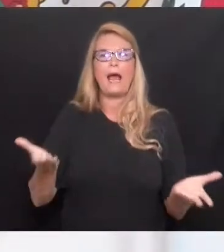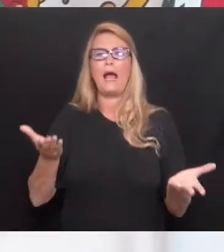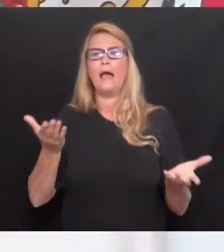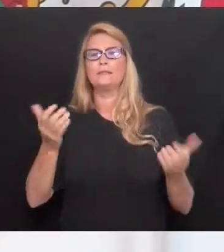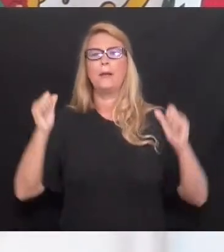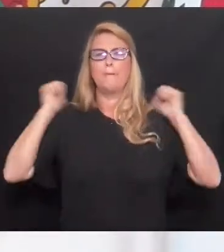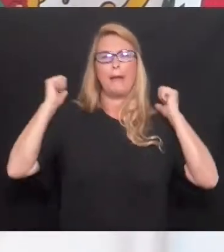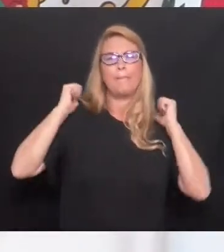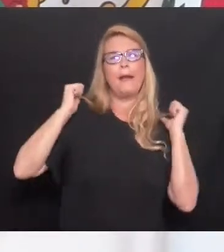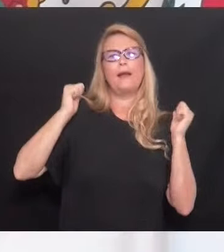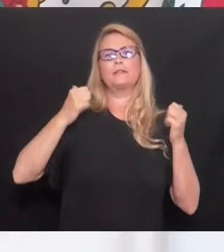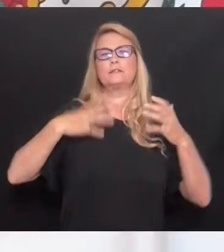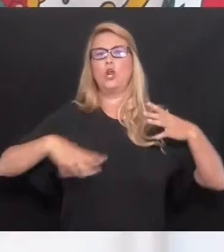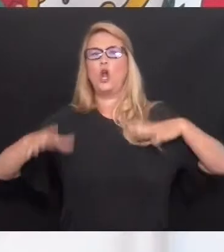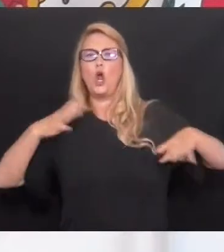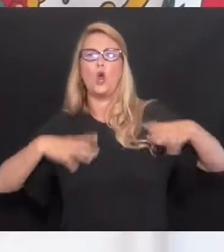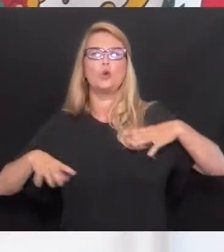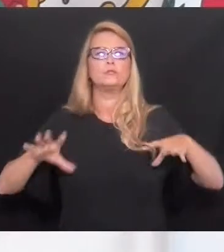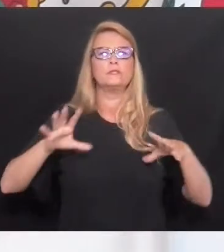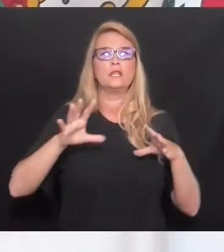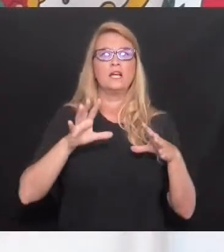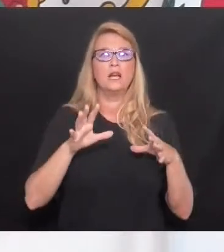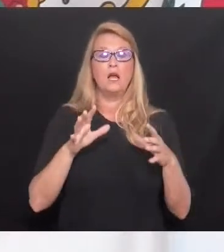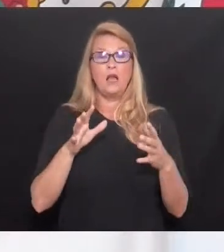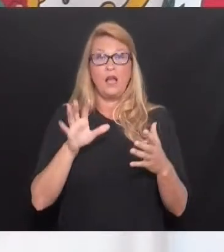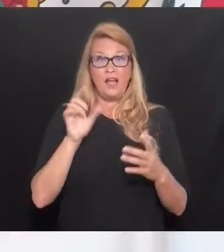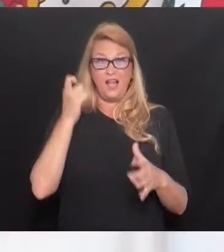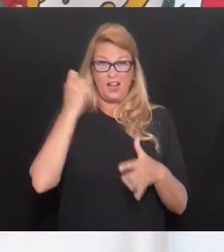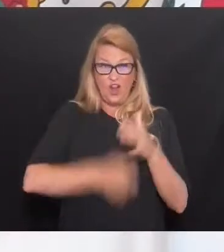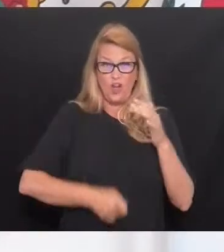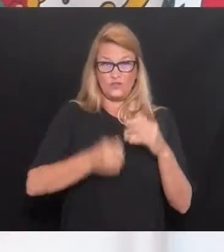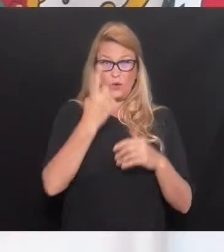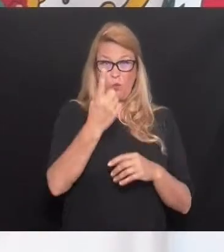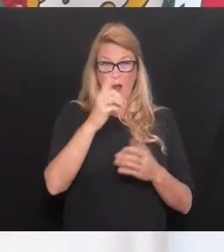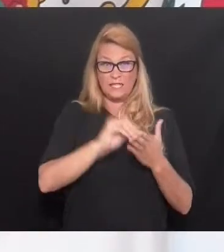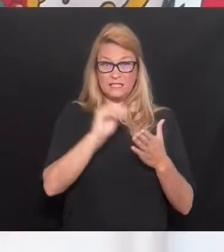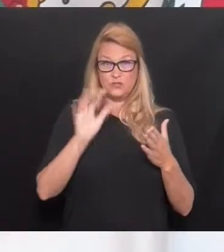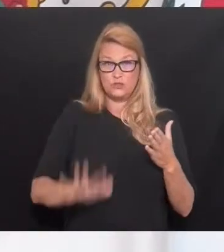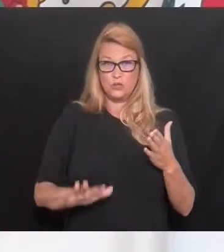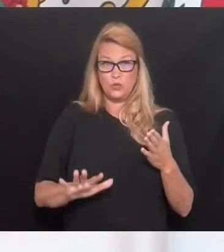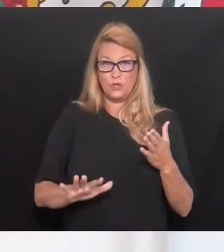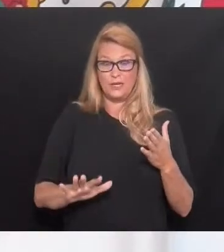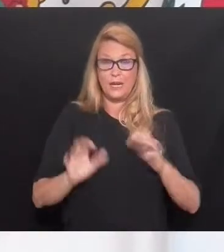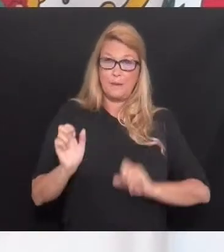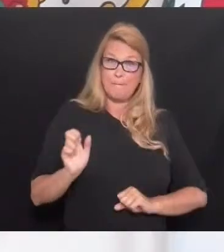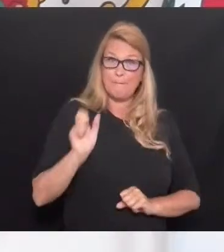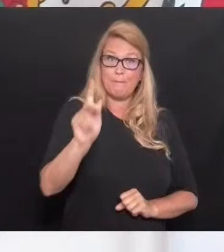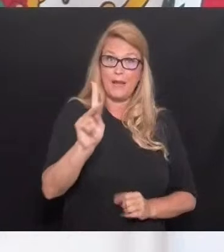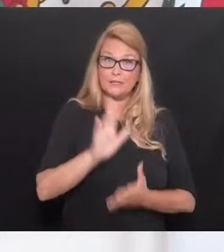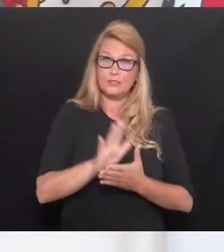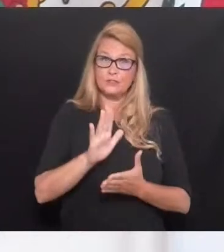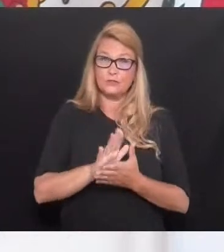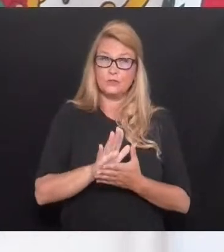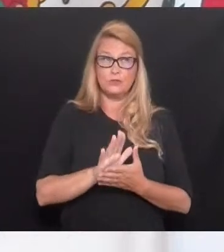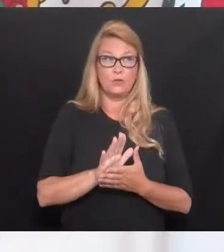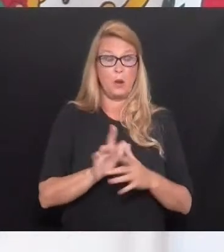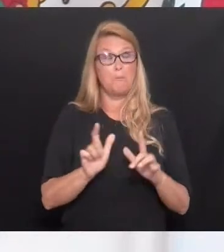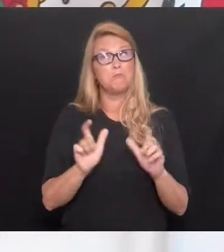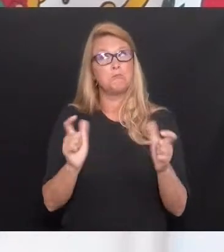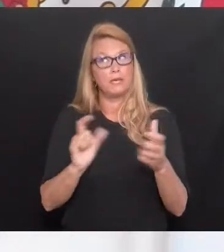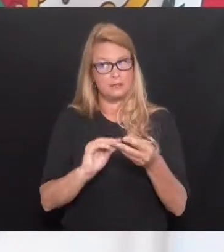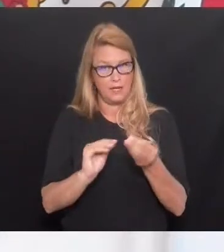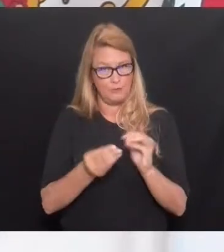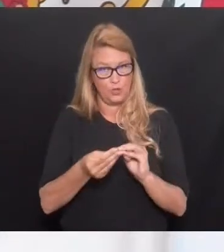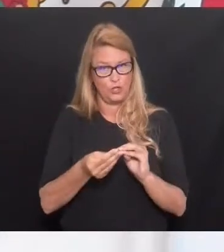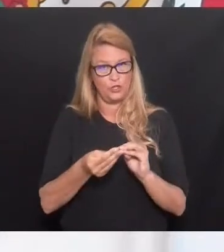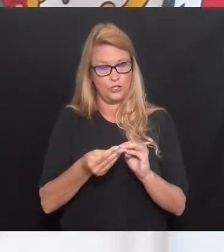book bags or clothes or whatever, the cost per student, you know, of kids going back to school was a big number,